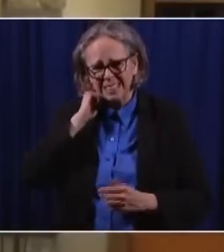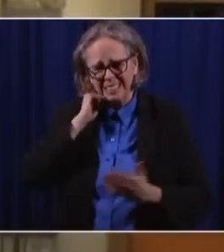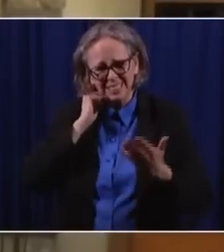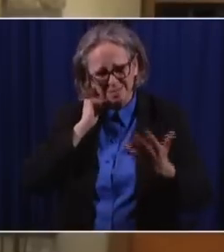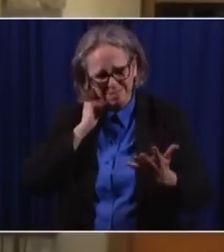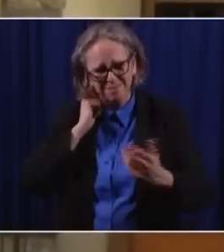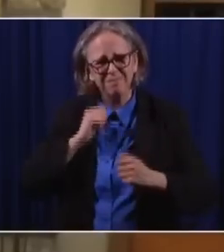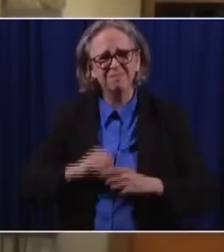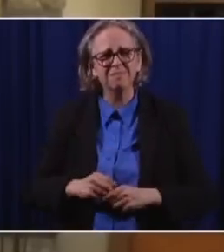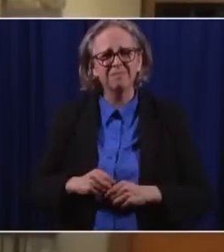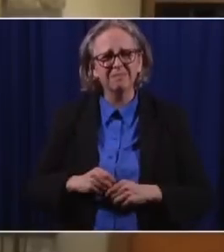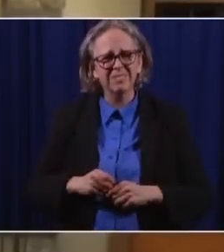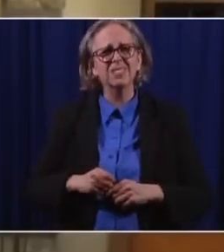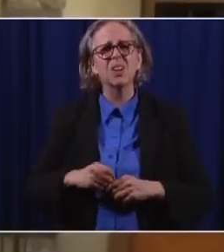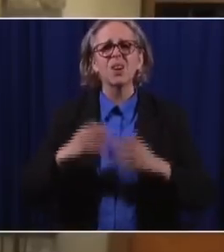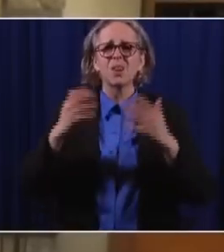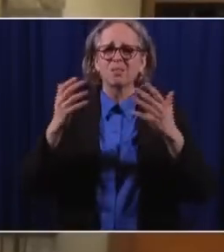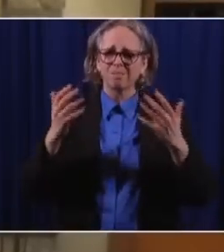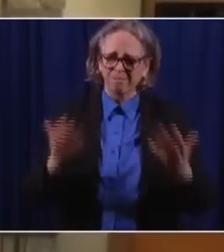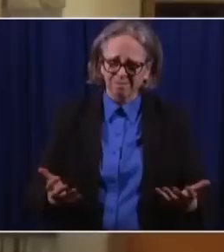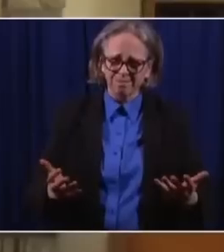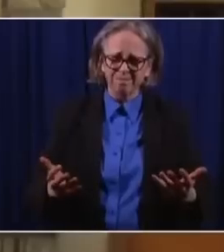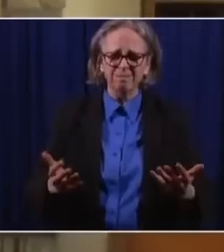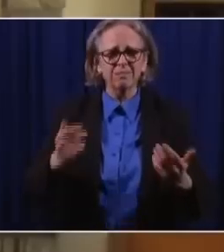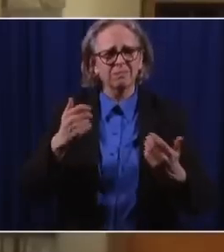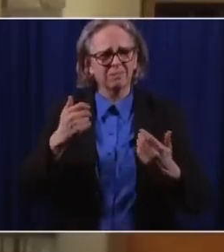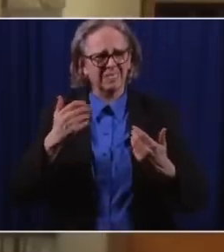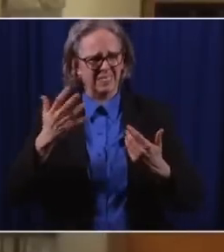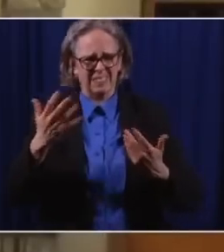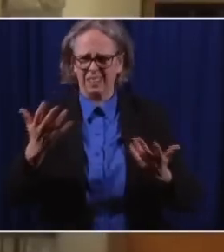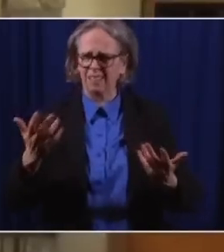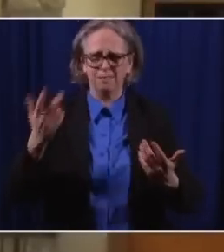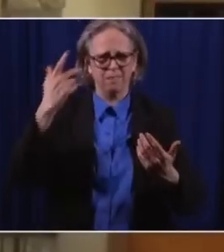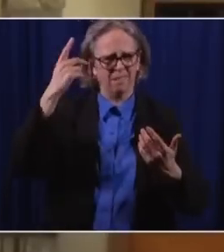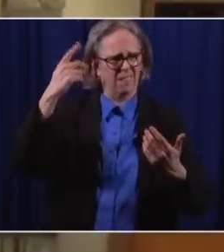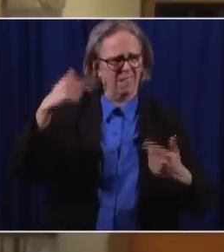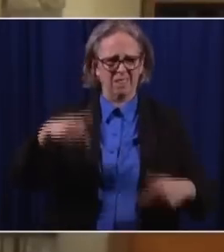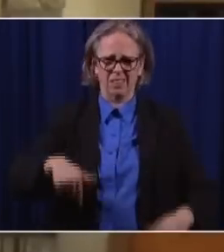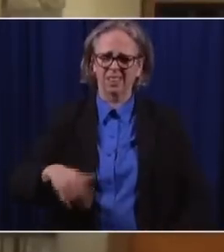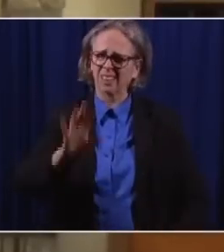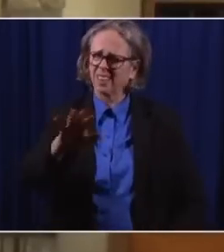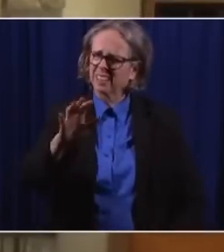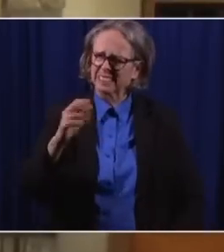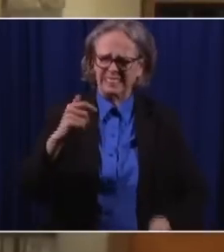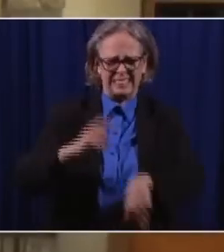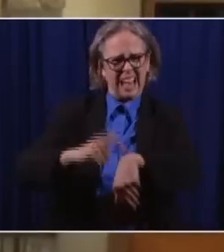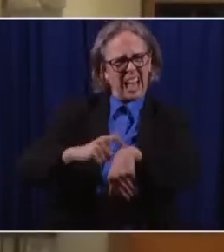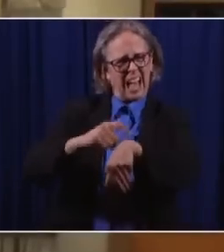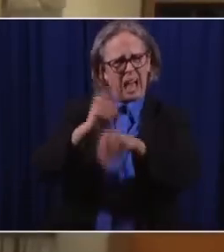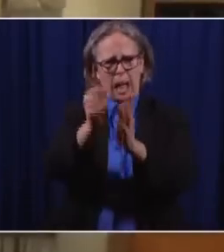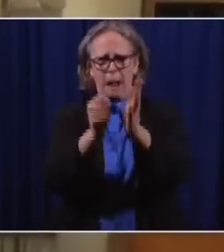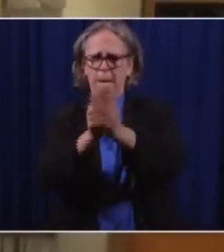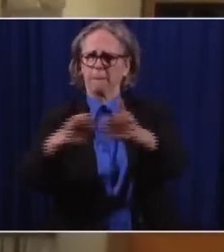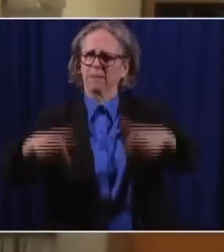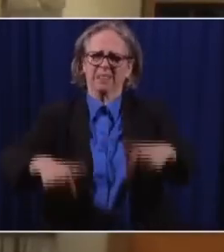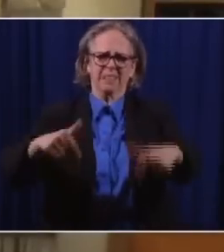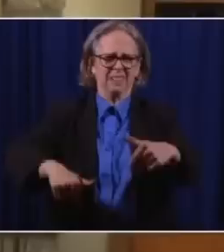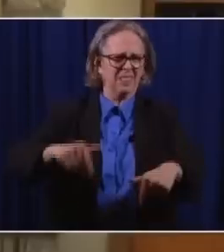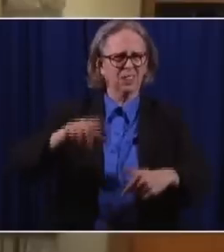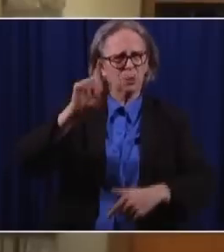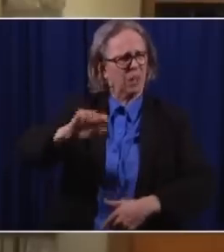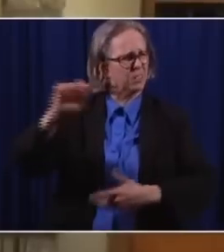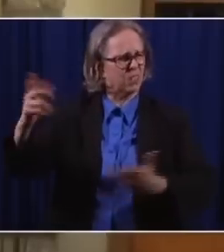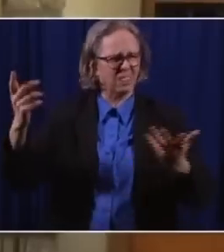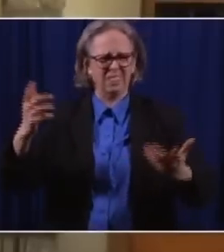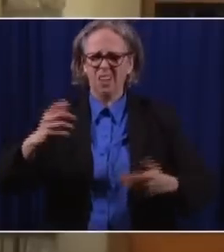And so in these unprecedented times, as the Ohio Department of Health fights the pandemic with its partners at the local